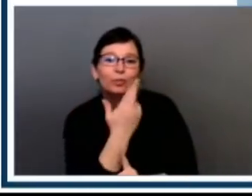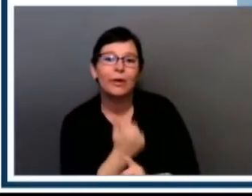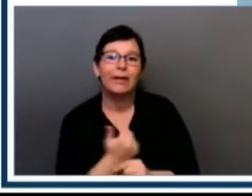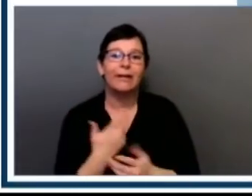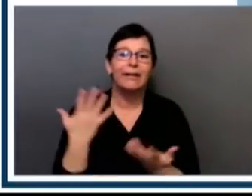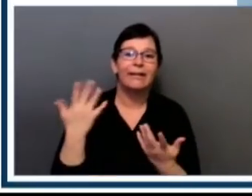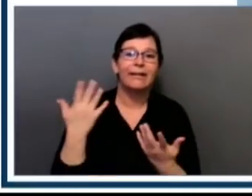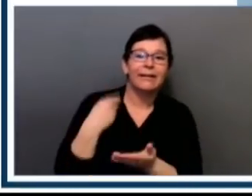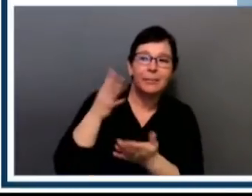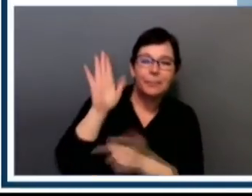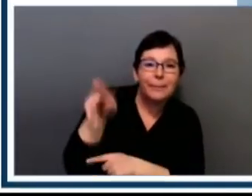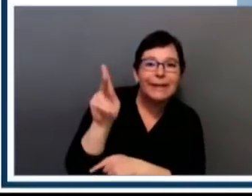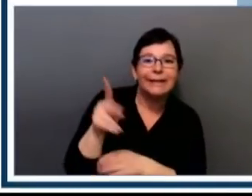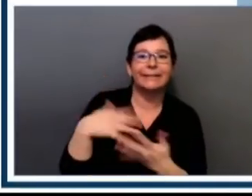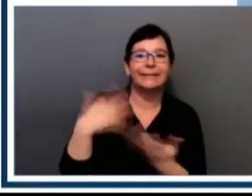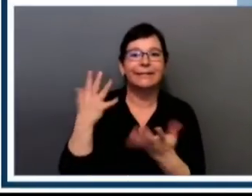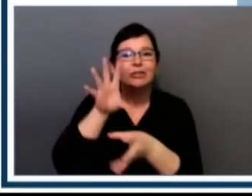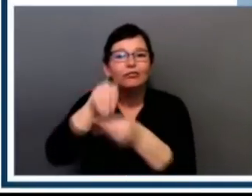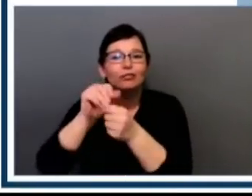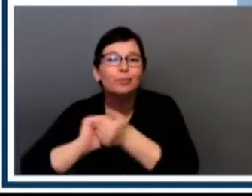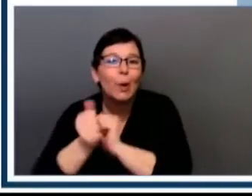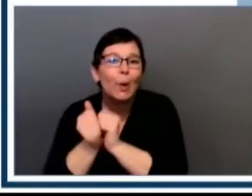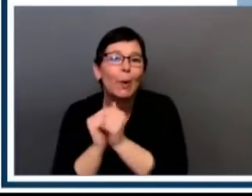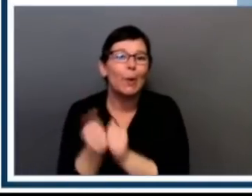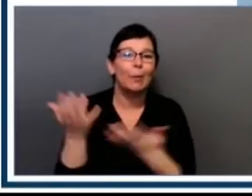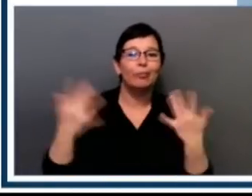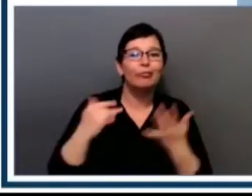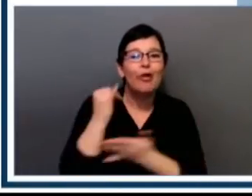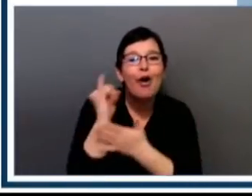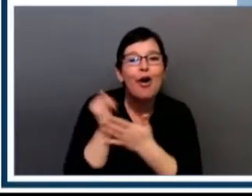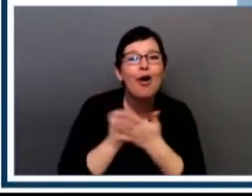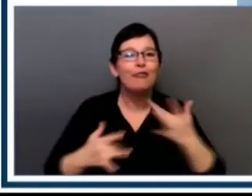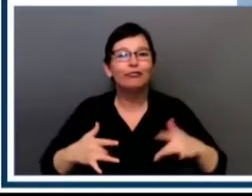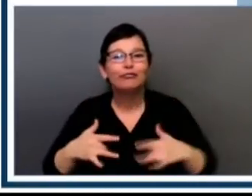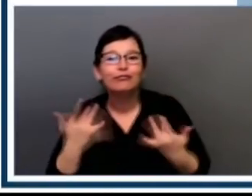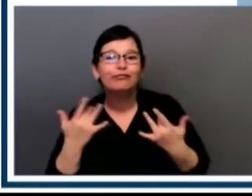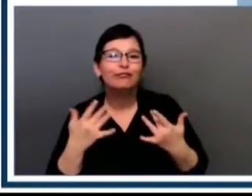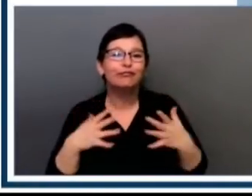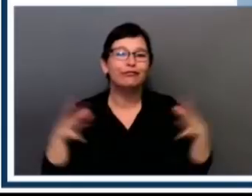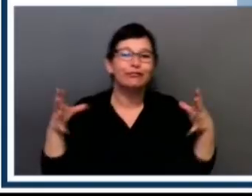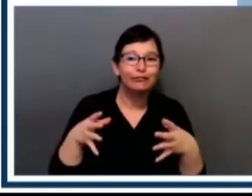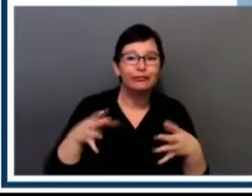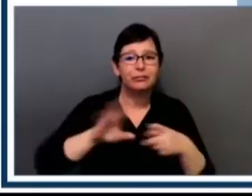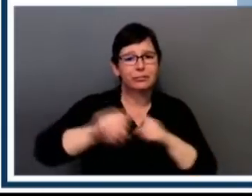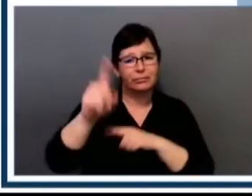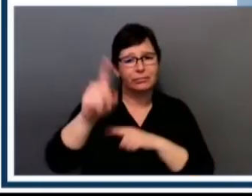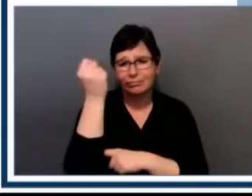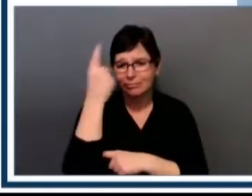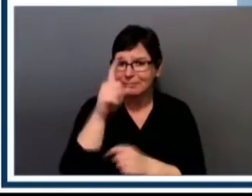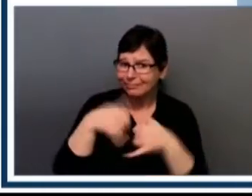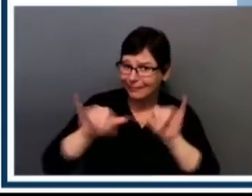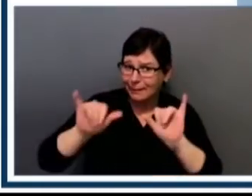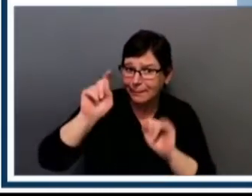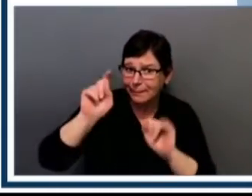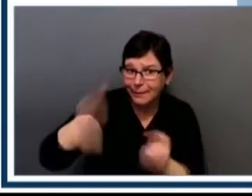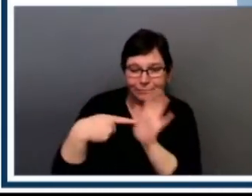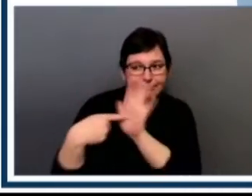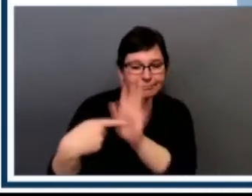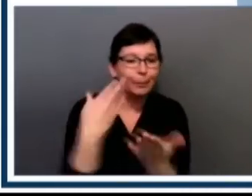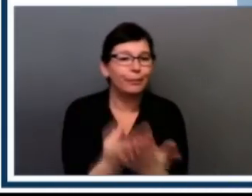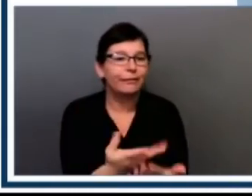hospitals and long-term care homes for a while longer, and vaccine mandates for employees in high-risk sectors like